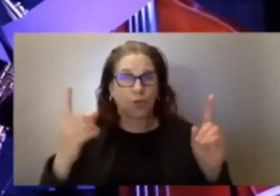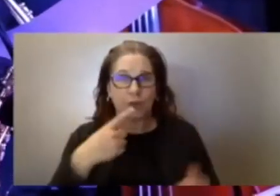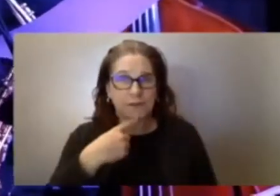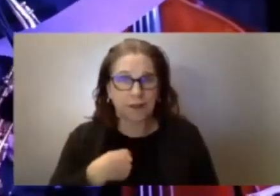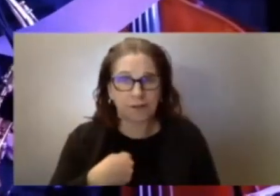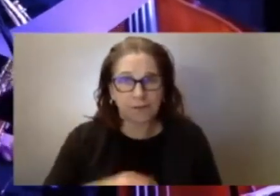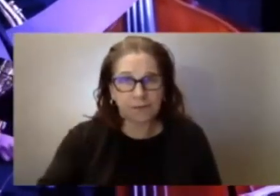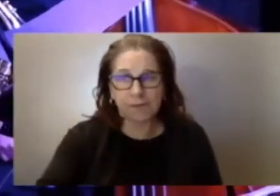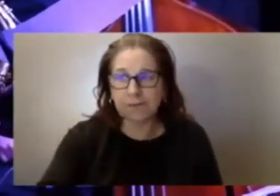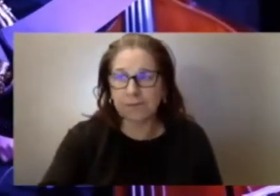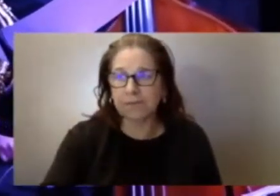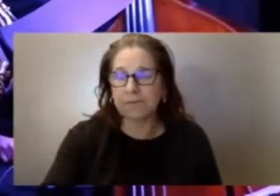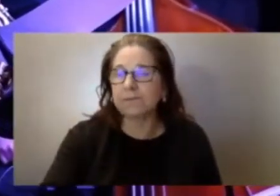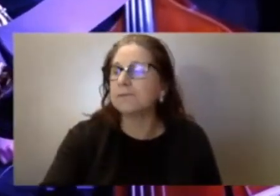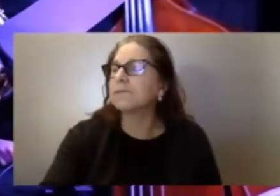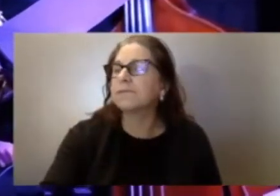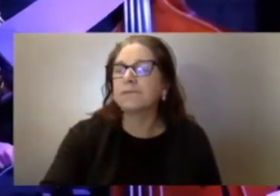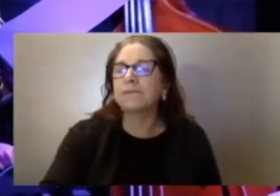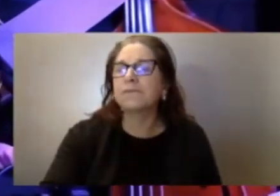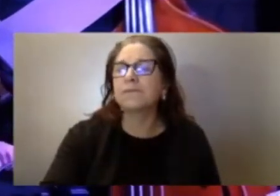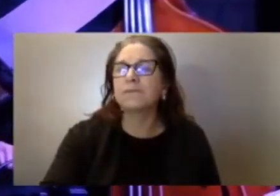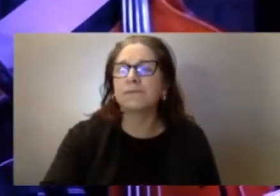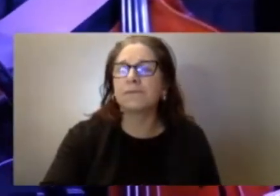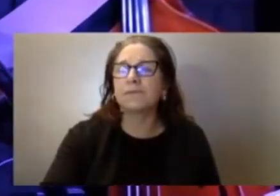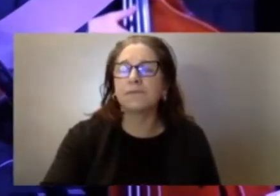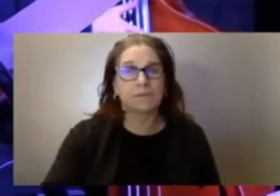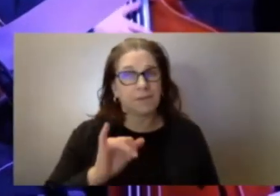will continue in a harmonious manner.